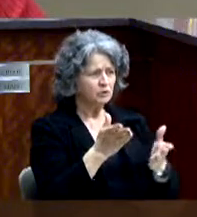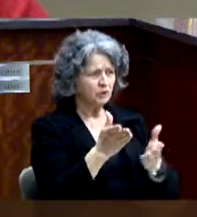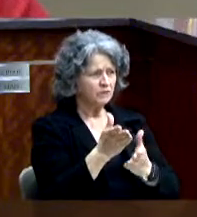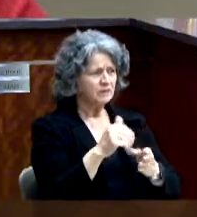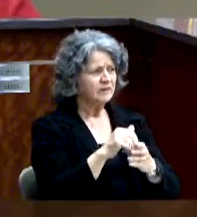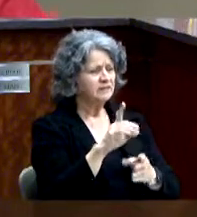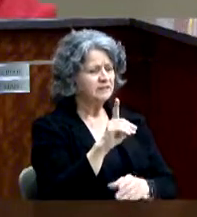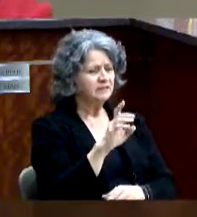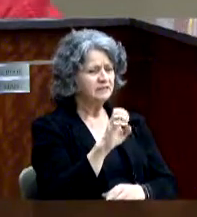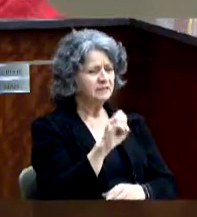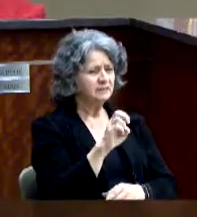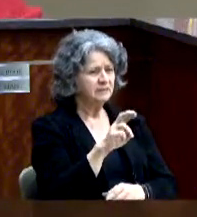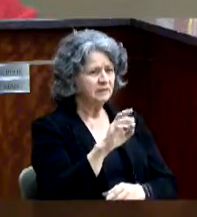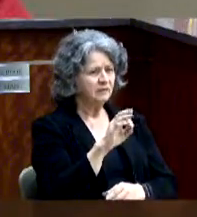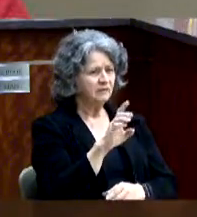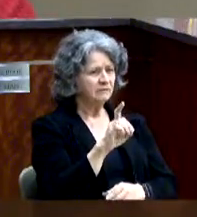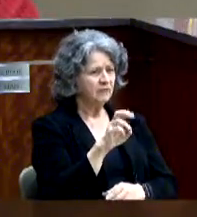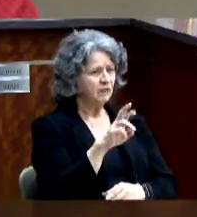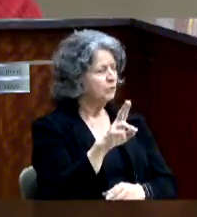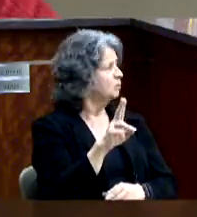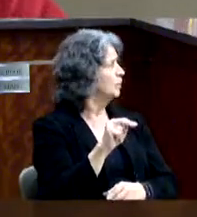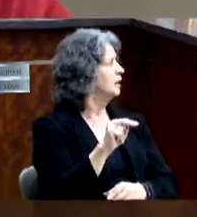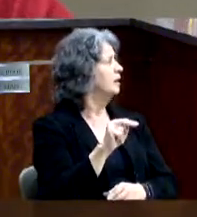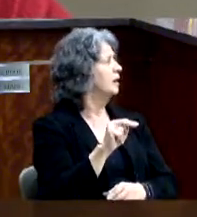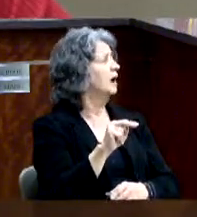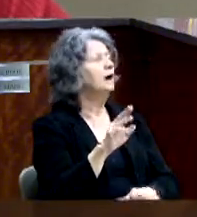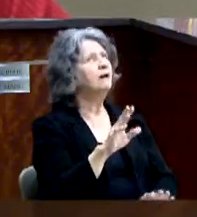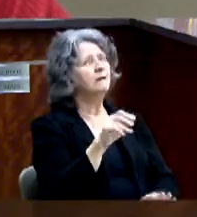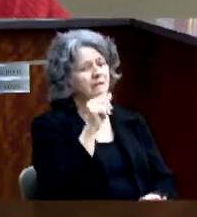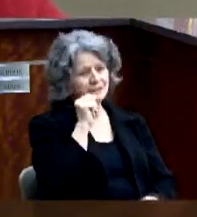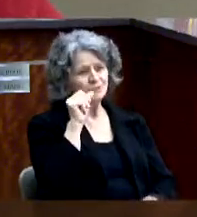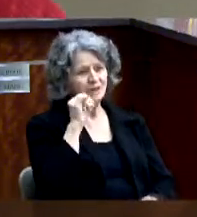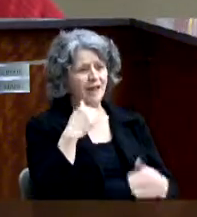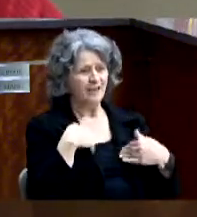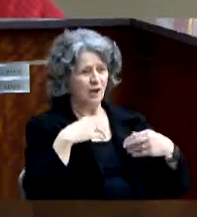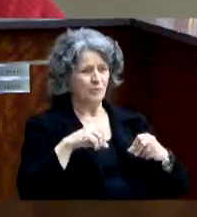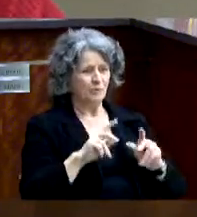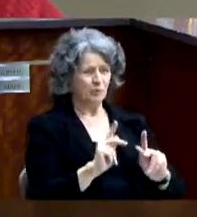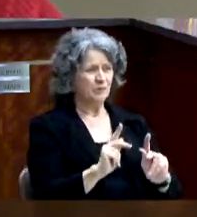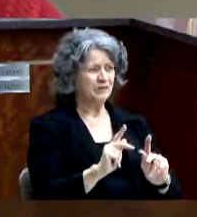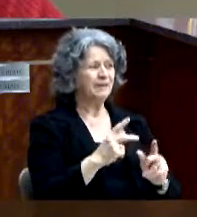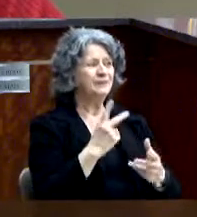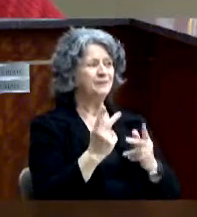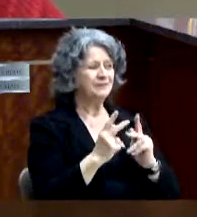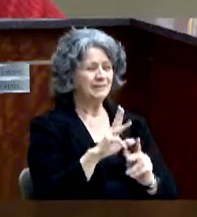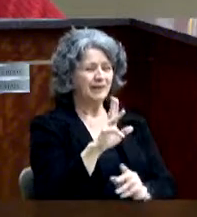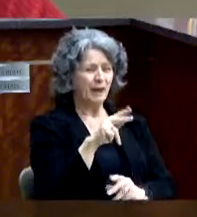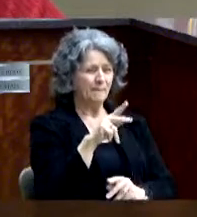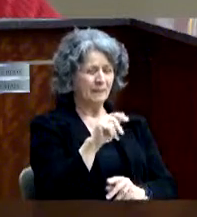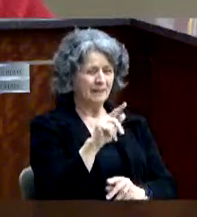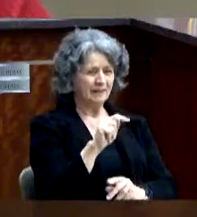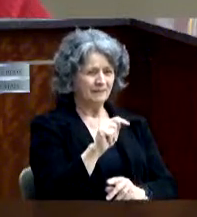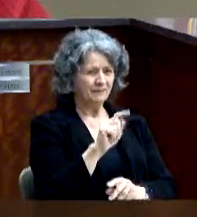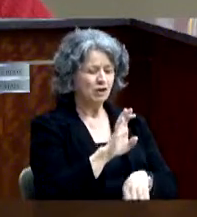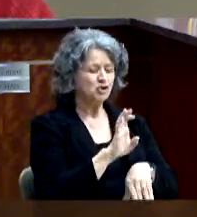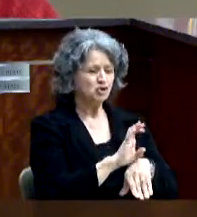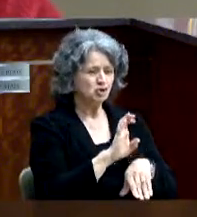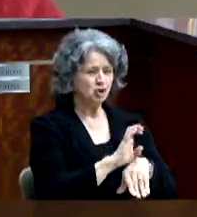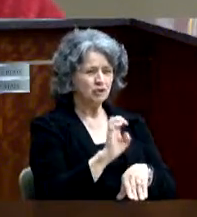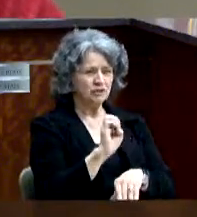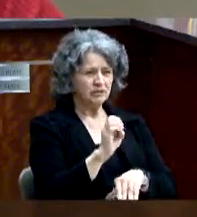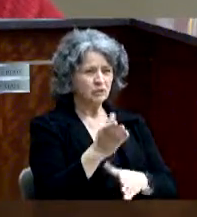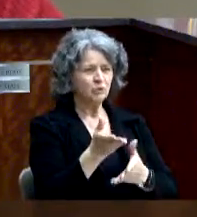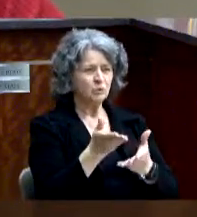Run. Sorry. Yesterday, I had the opportunity to visit the Uplift Church Easter service where Pastor Ball